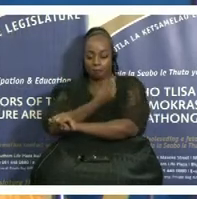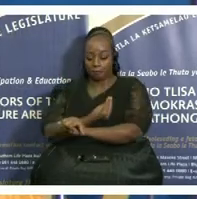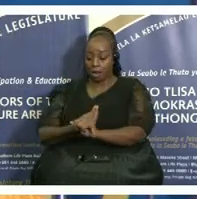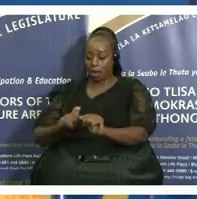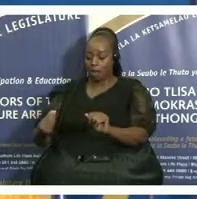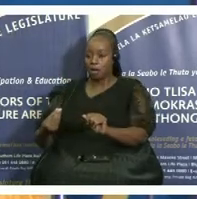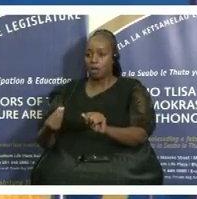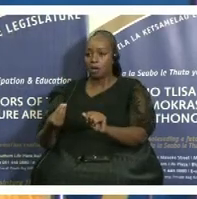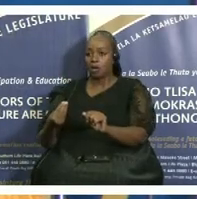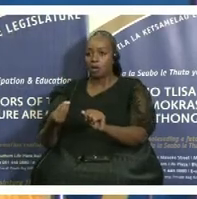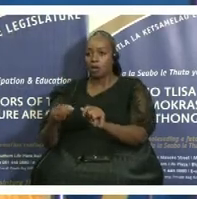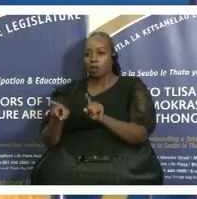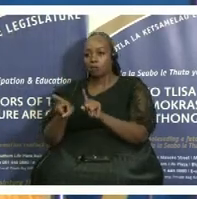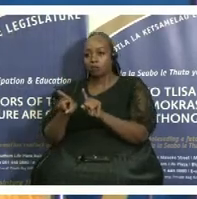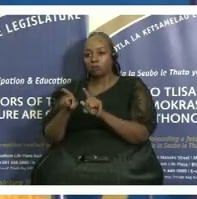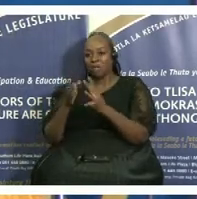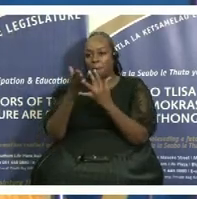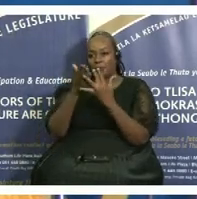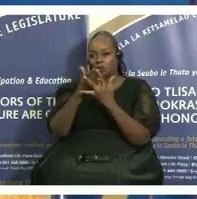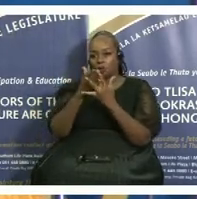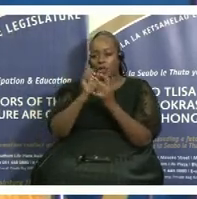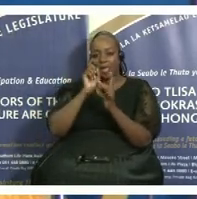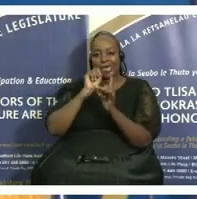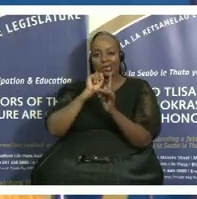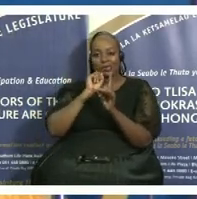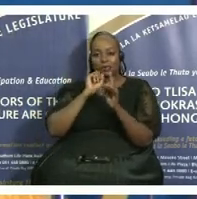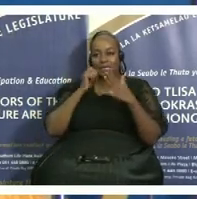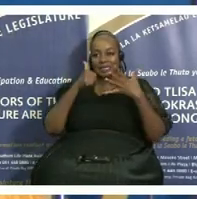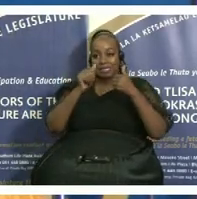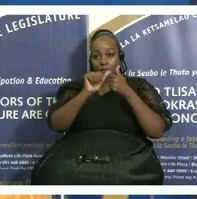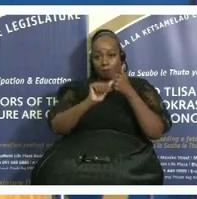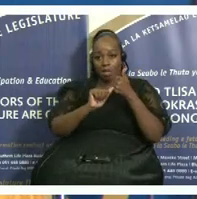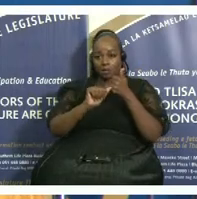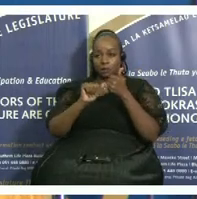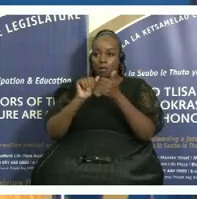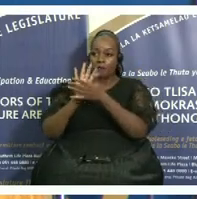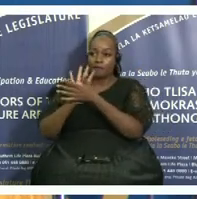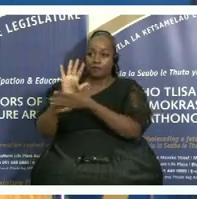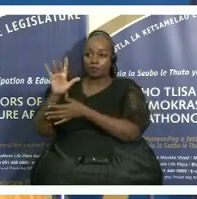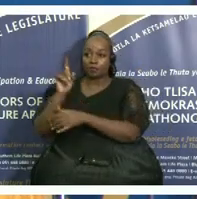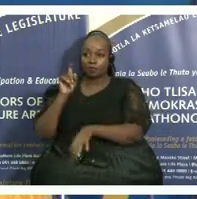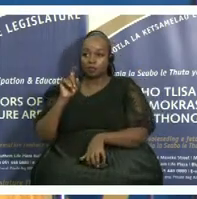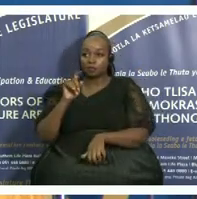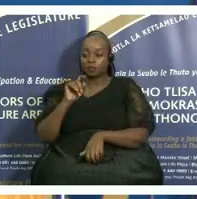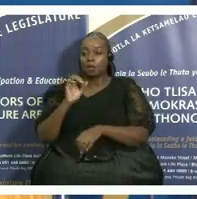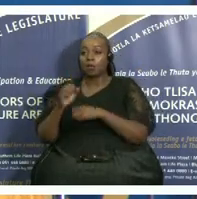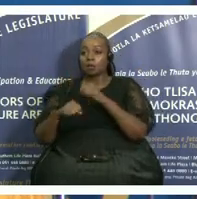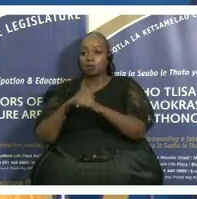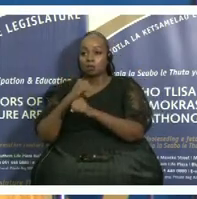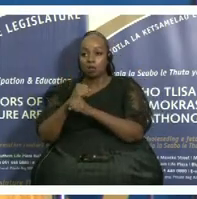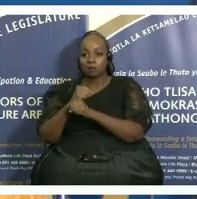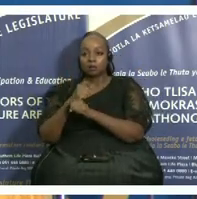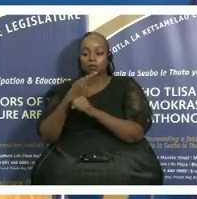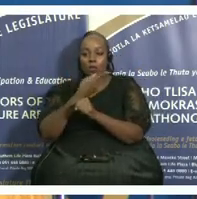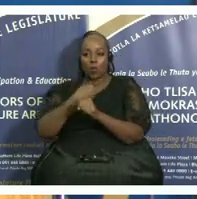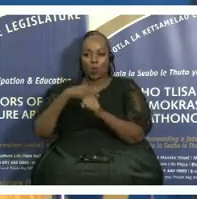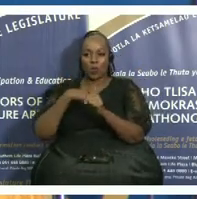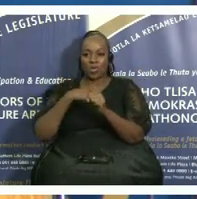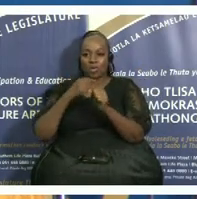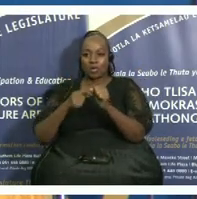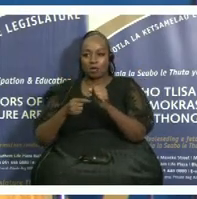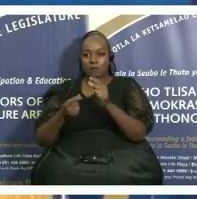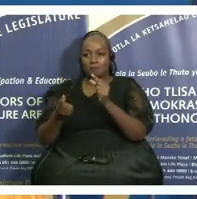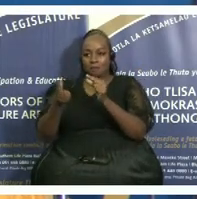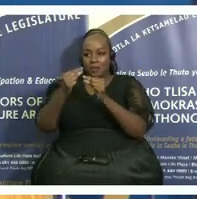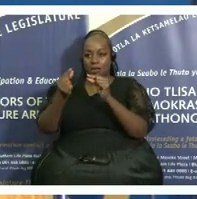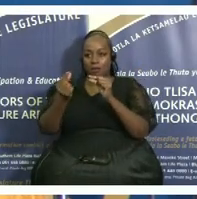session doctors at primary health care facilities. Outreach by district health services